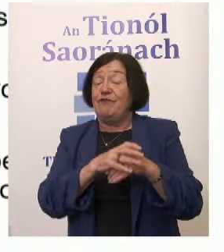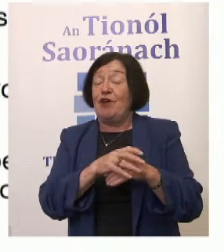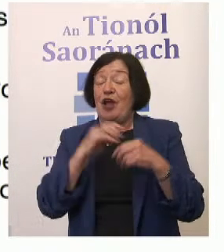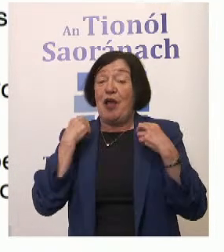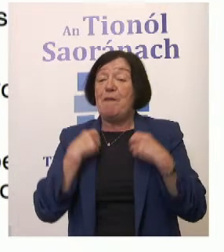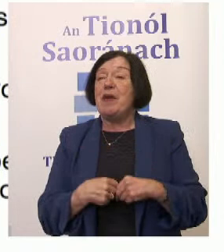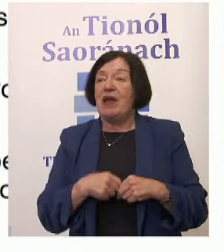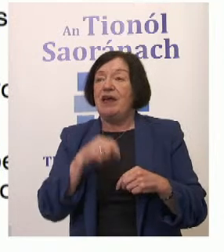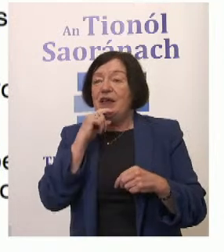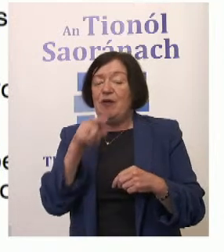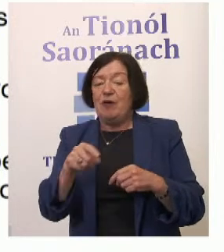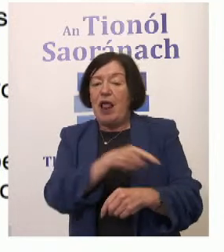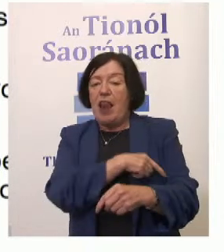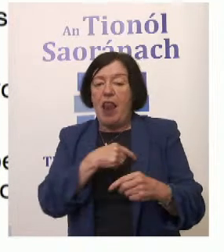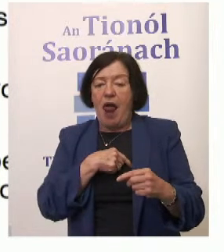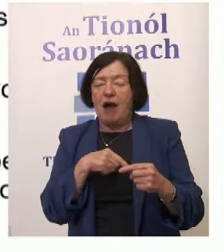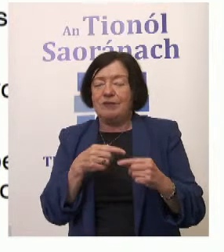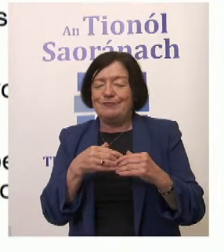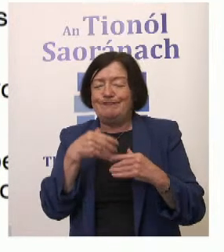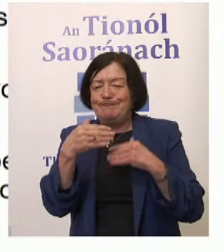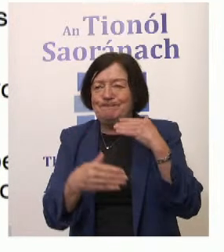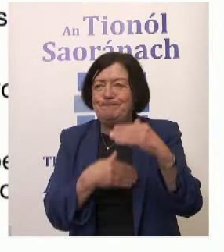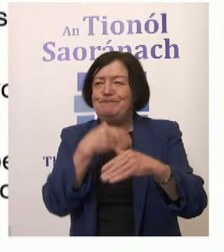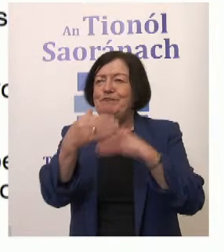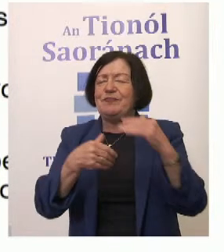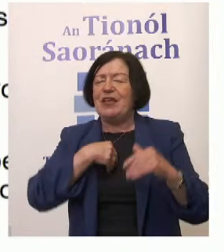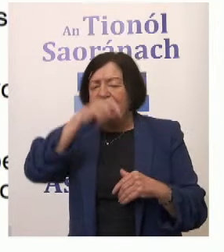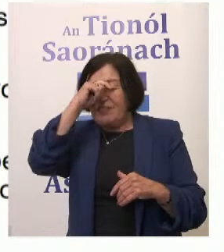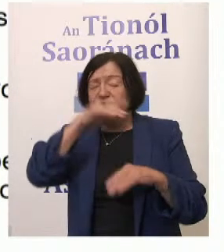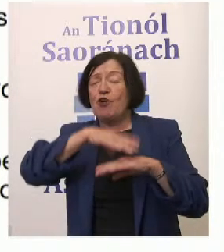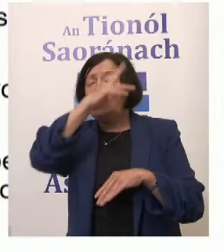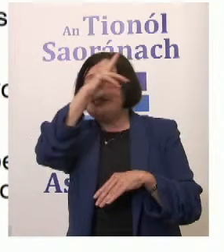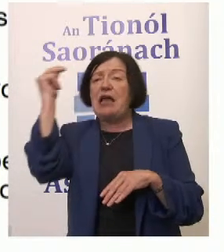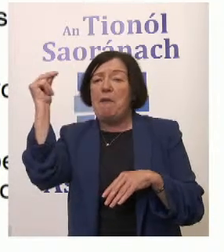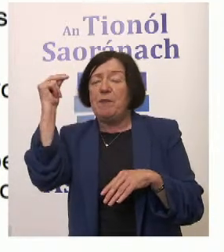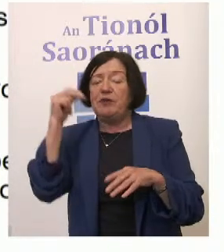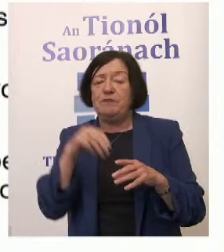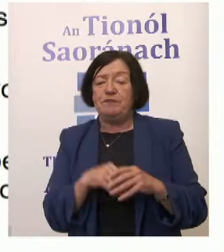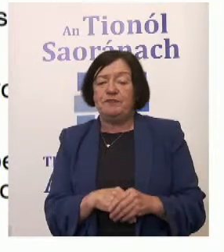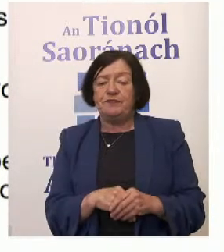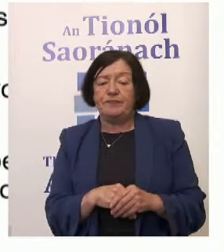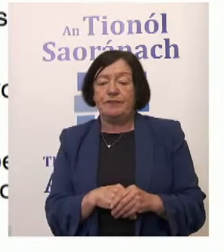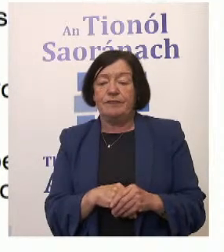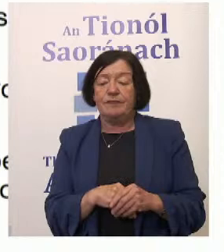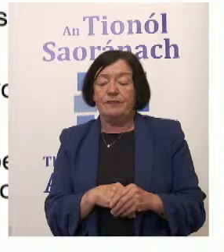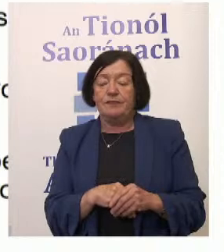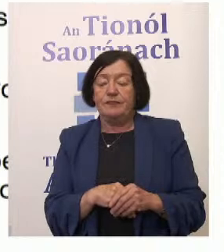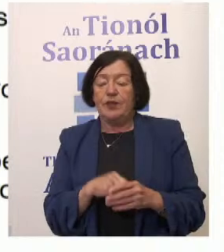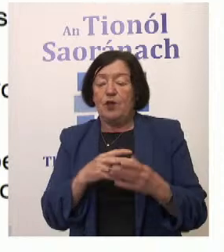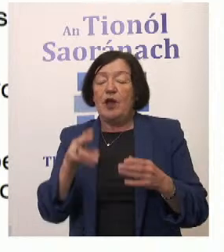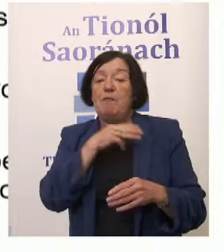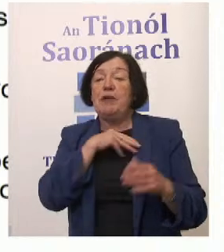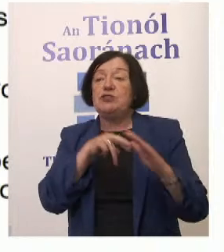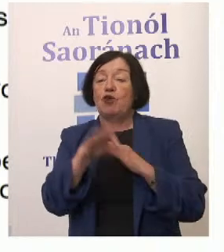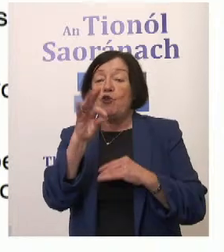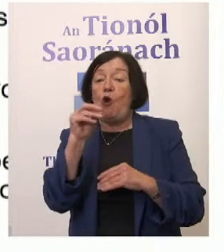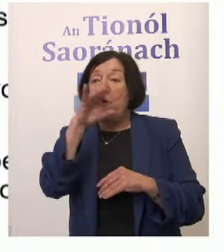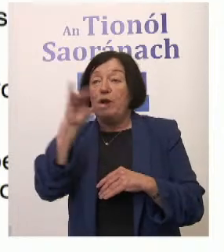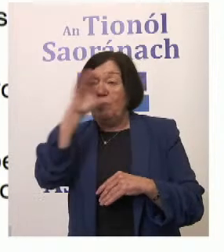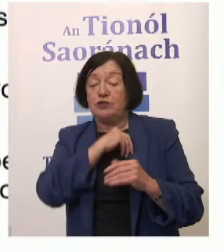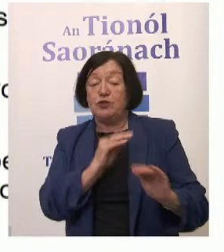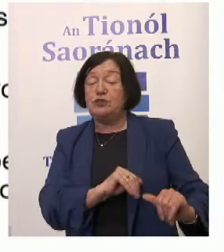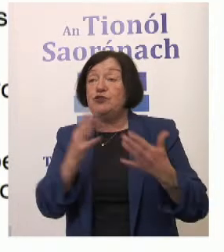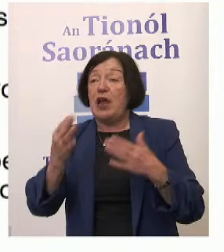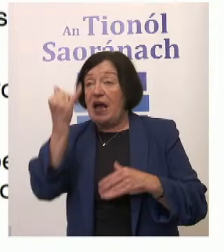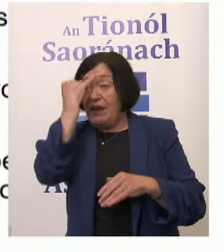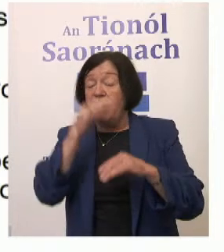we've long form in this. I think of, for example, when Minister Gormley was looking to introduce the